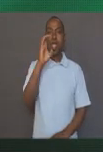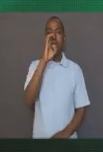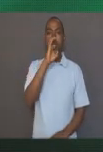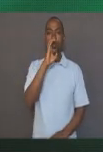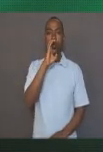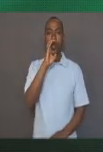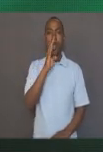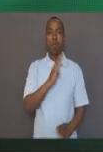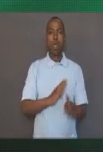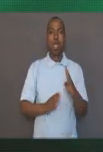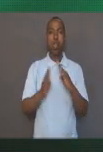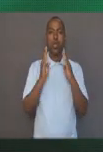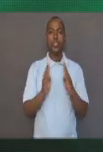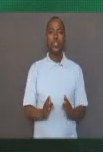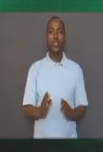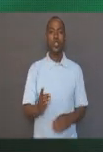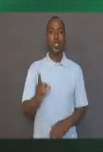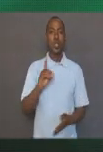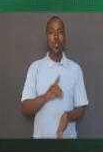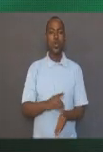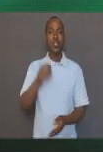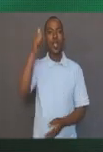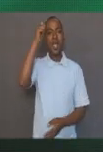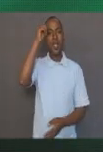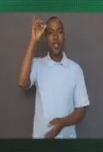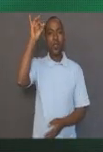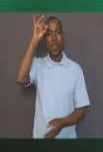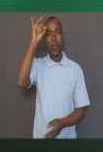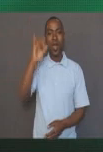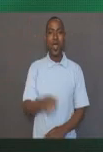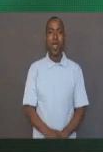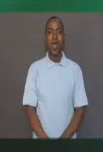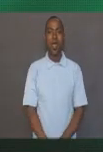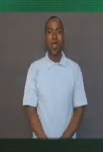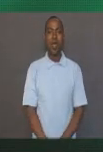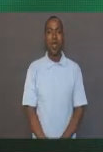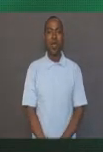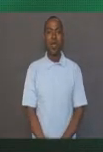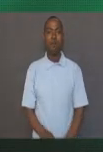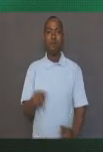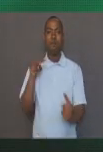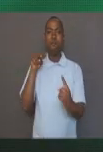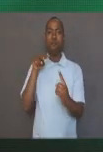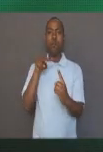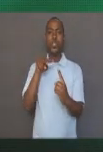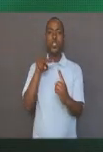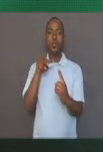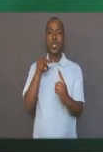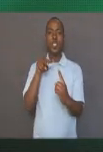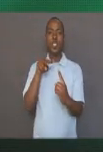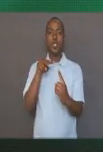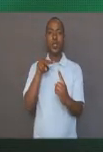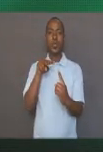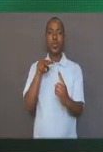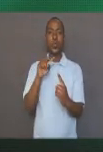Ethiopian biologist Dr. Akiliu Lema. It focuses on the study